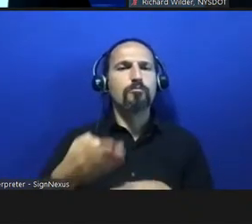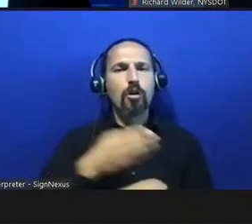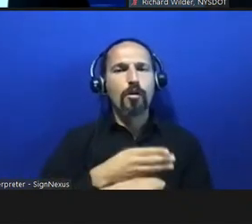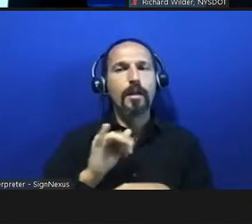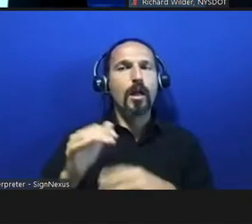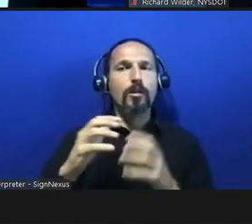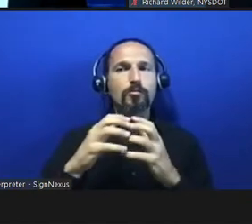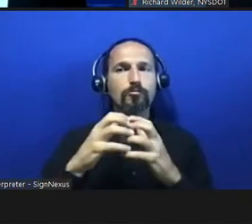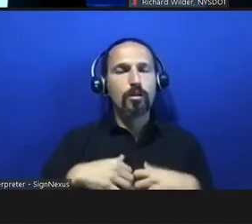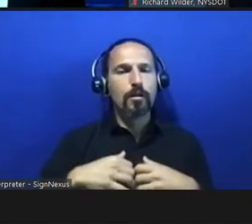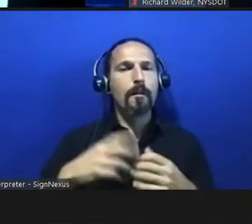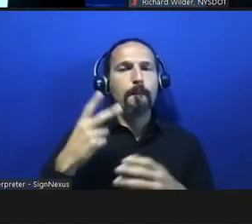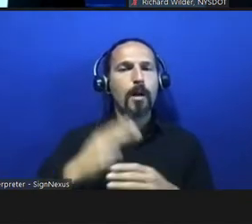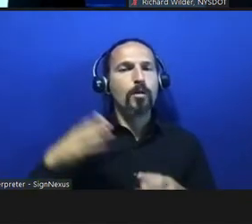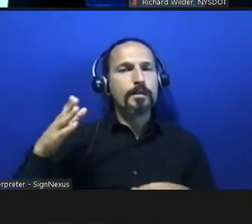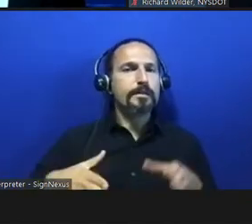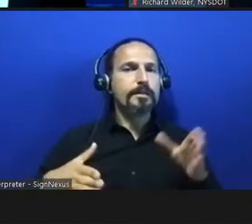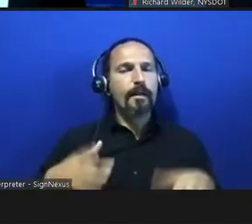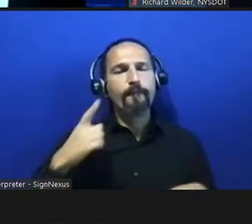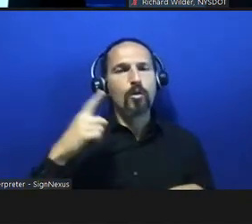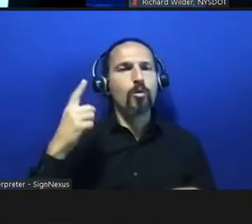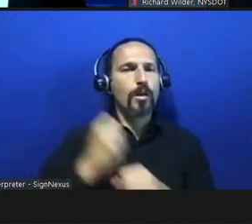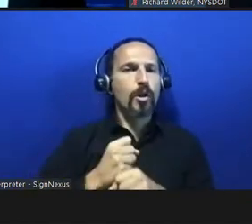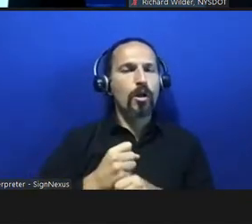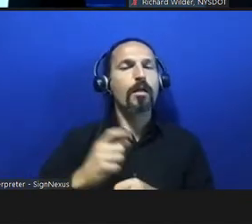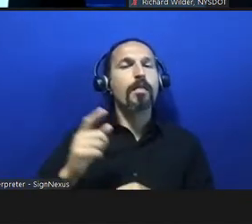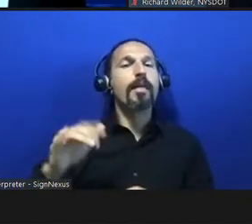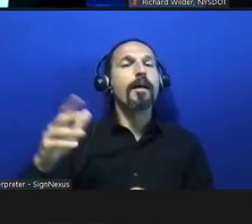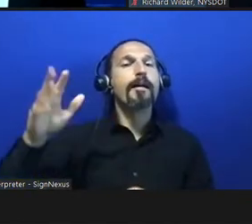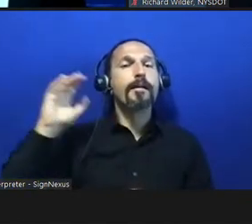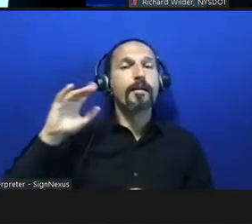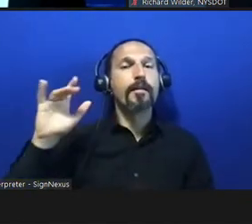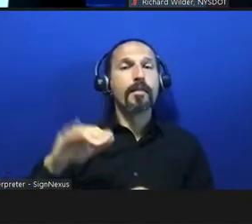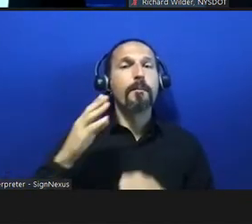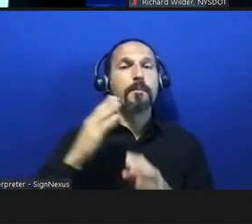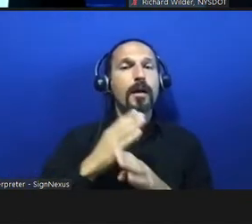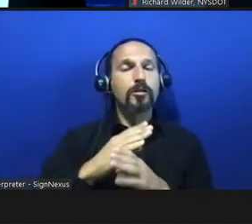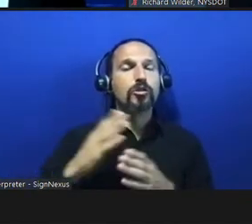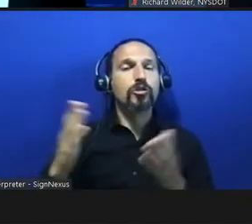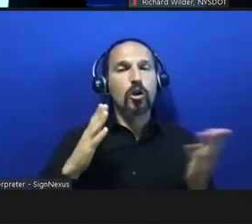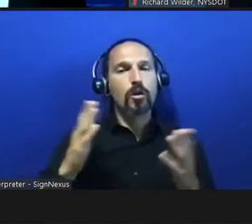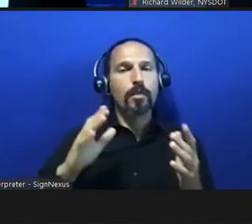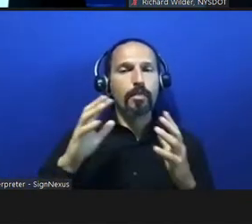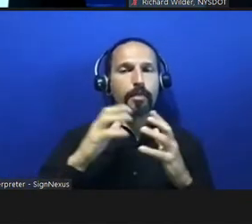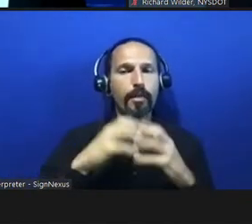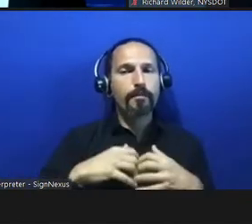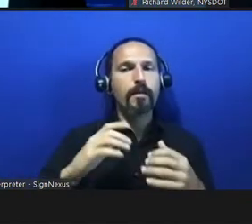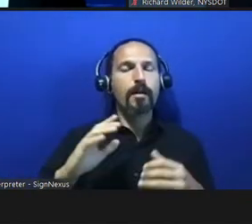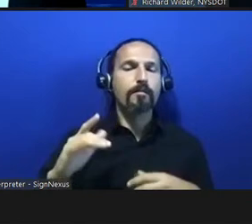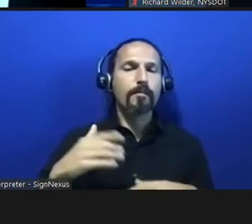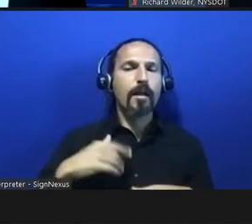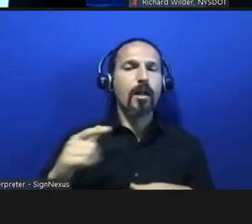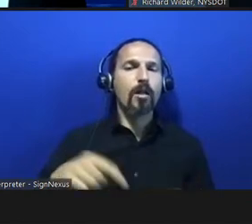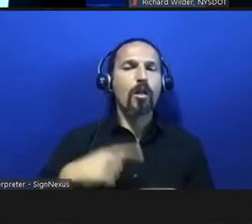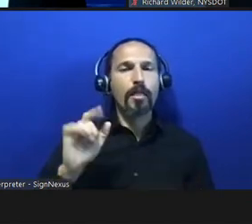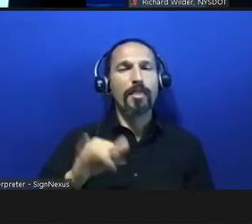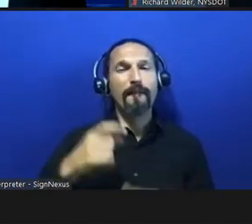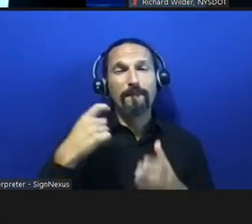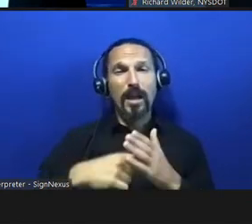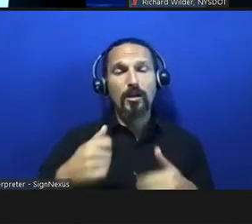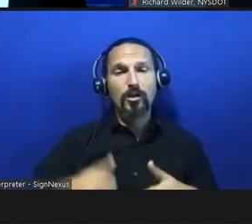both sides of the station for over a year years ago but service on the station continued to crumble throughout my whole life as fares increase